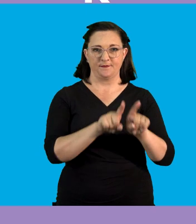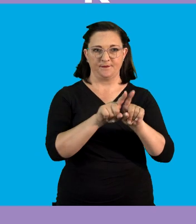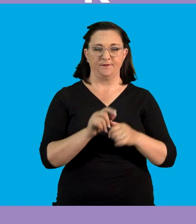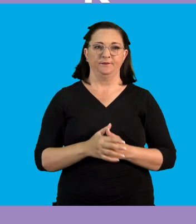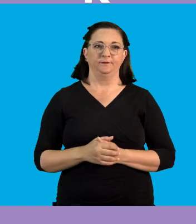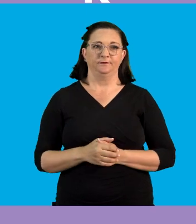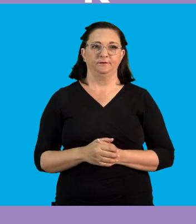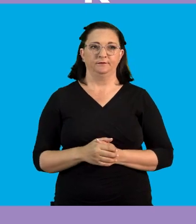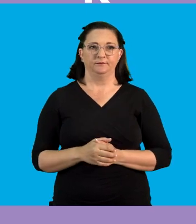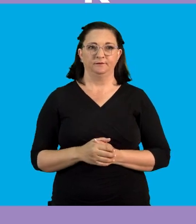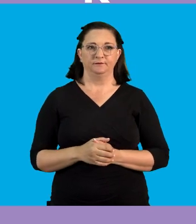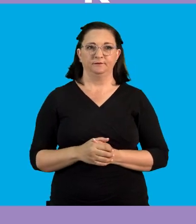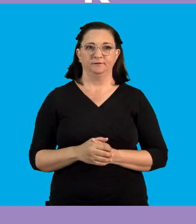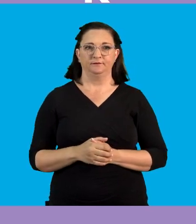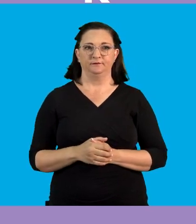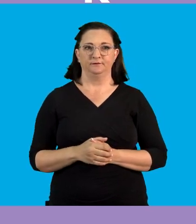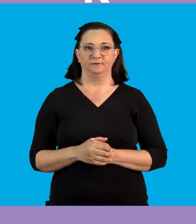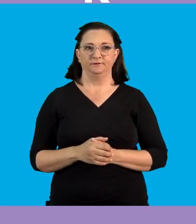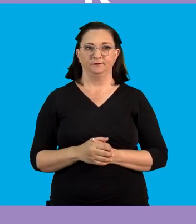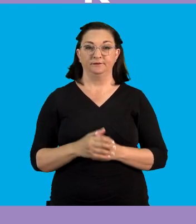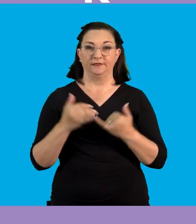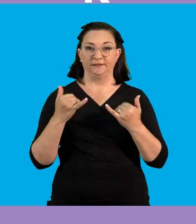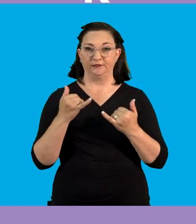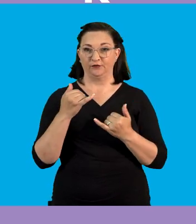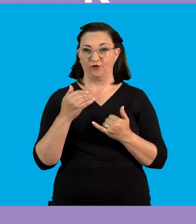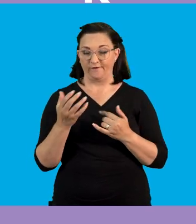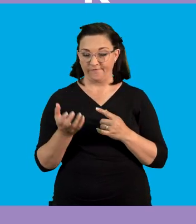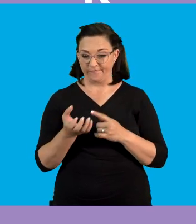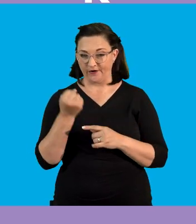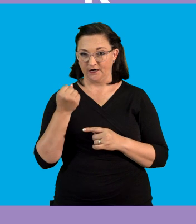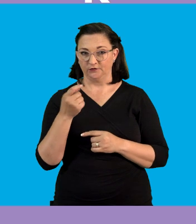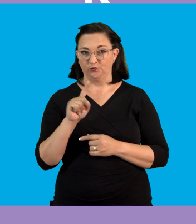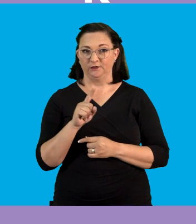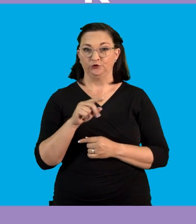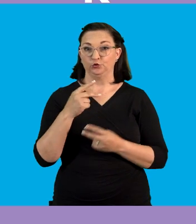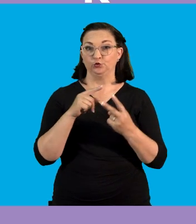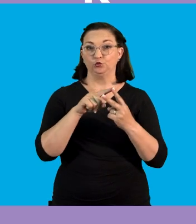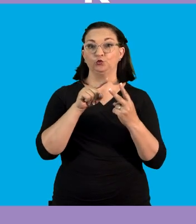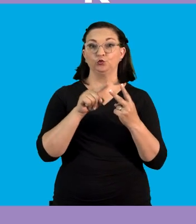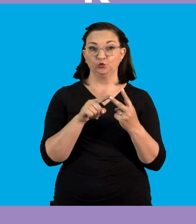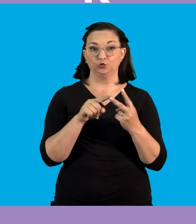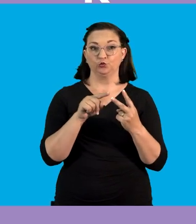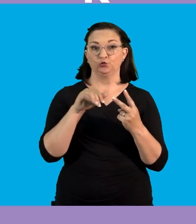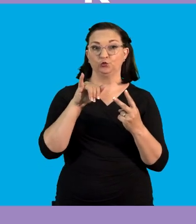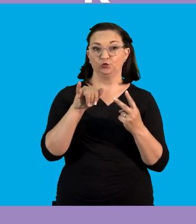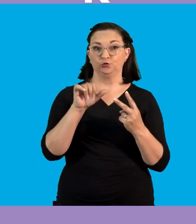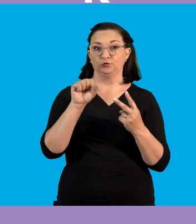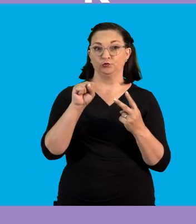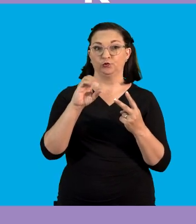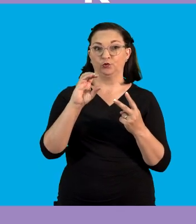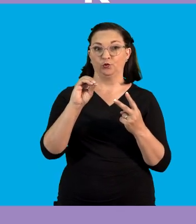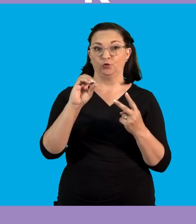Now let's look at the next one, and it says identify 2 isosceles triangles and state